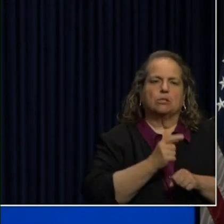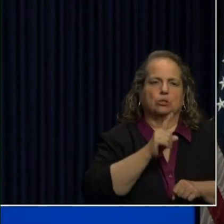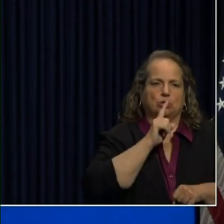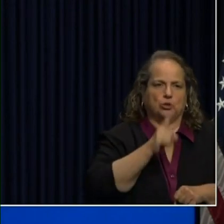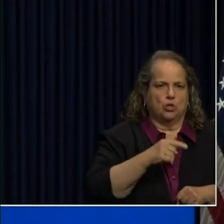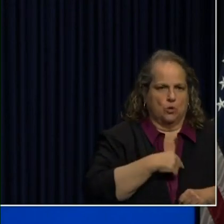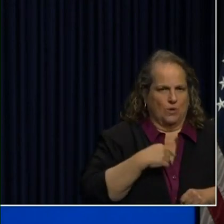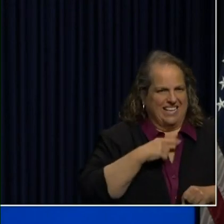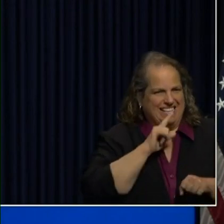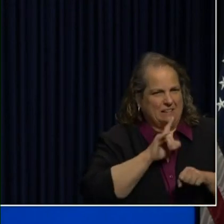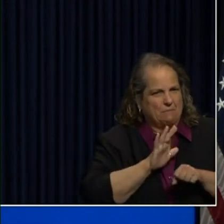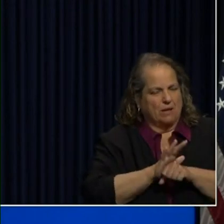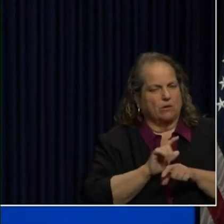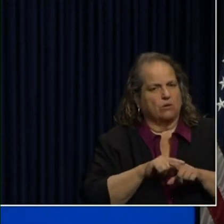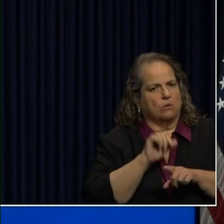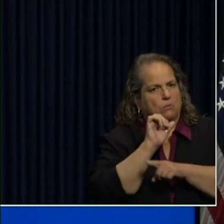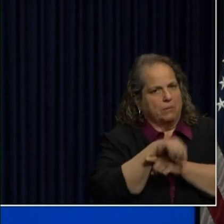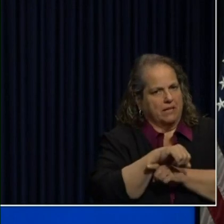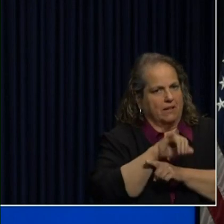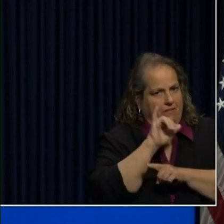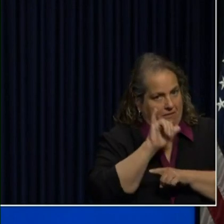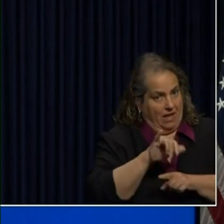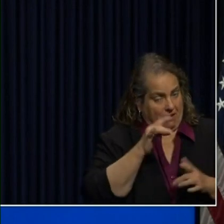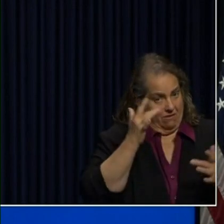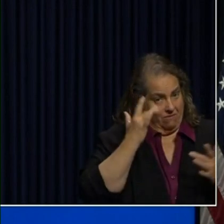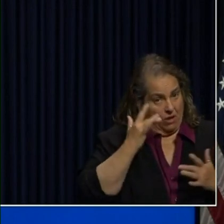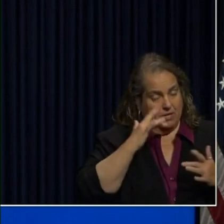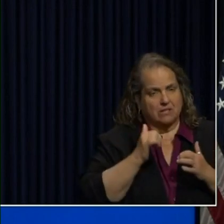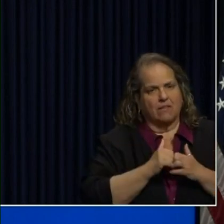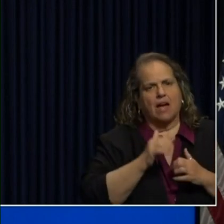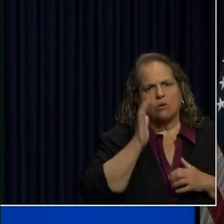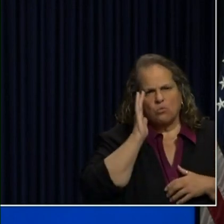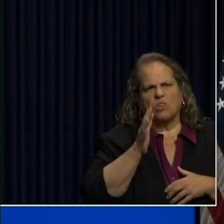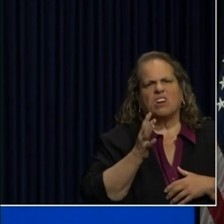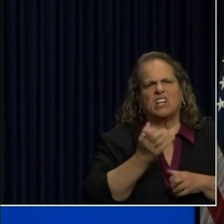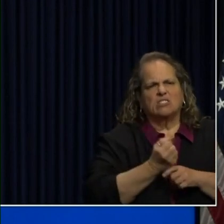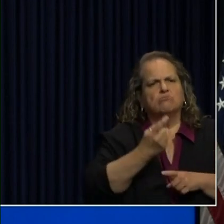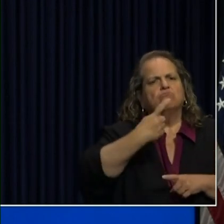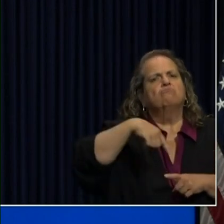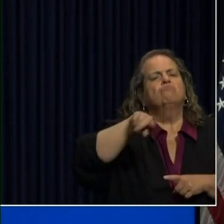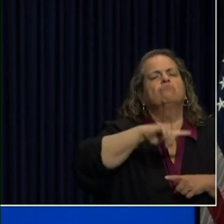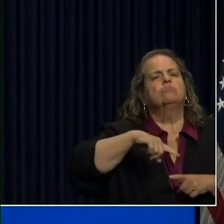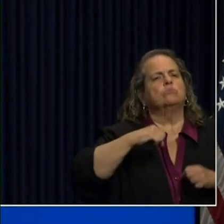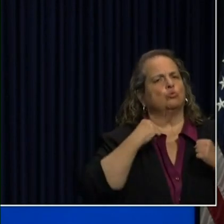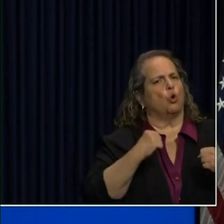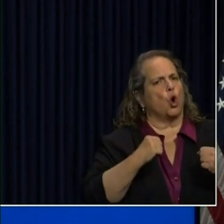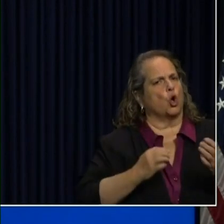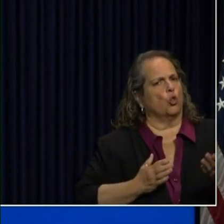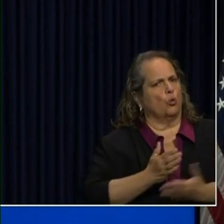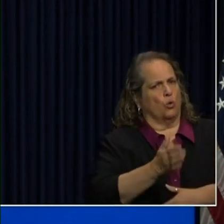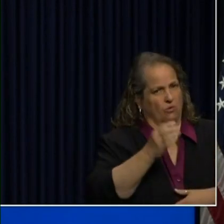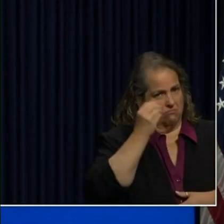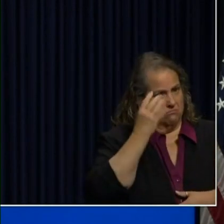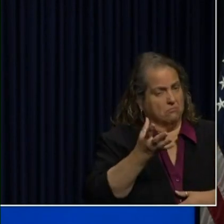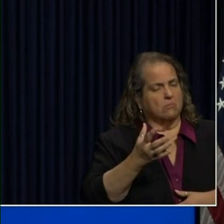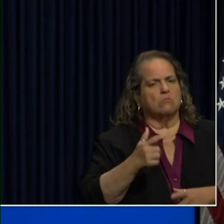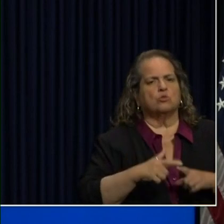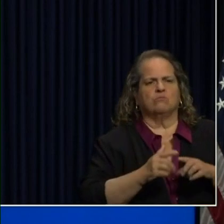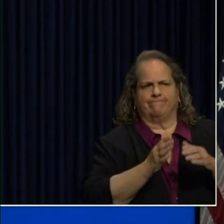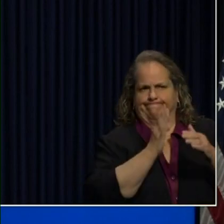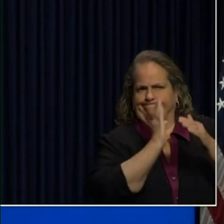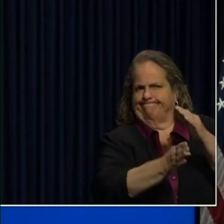we are committed to defeating this coronavirus that is going to get us through this, that is going to make sure that we win, that is